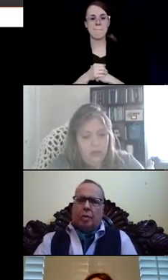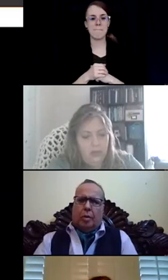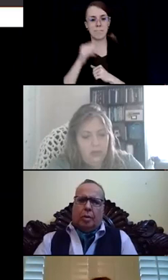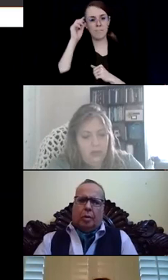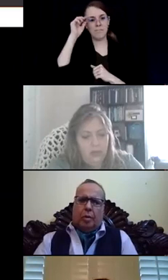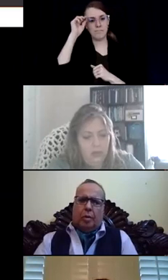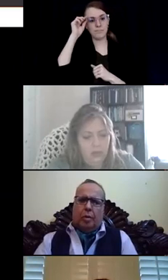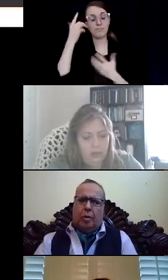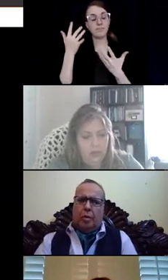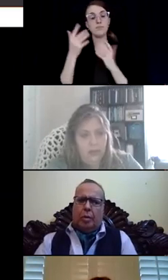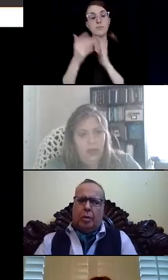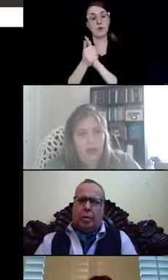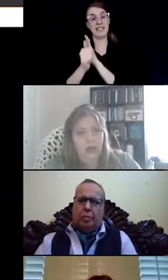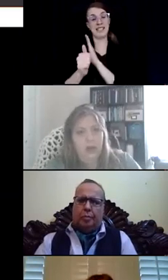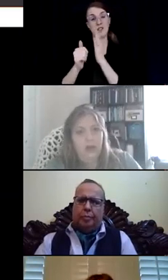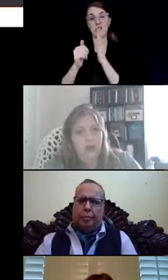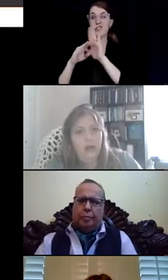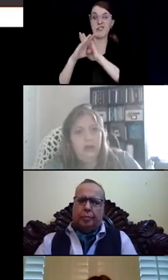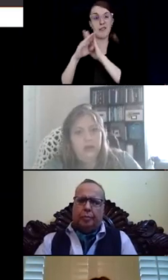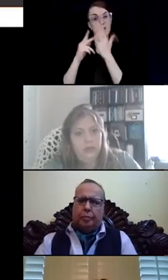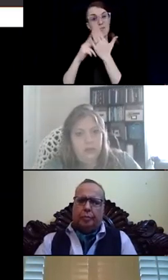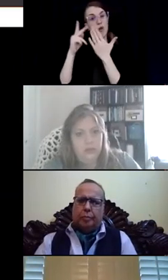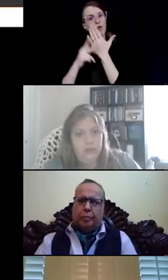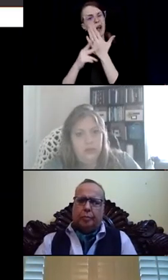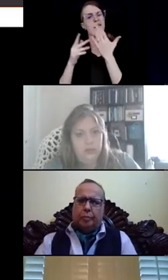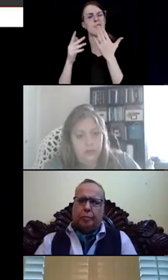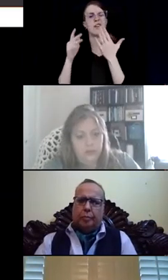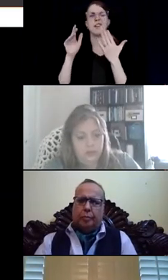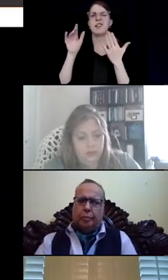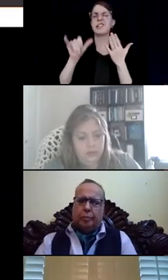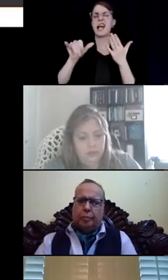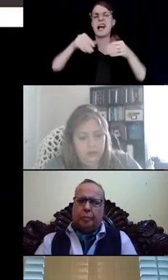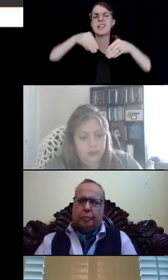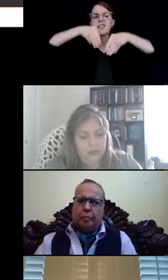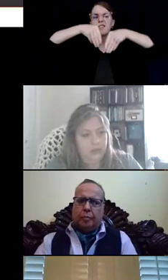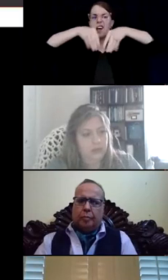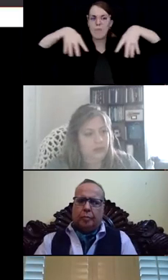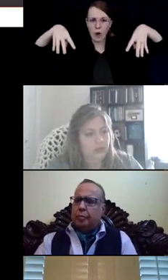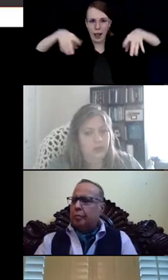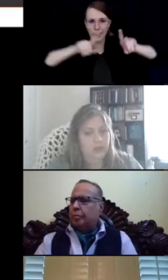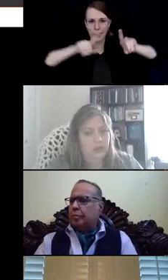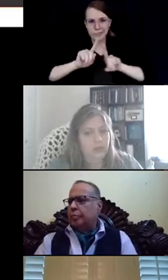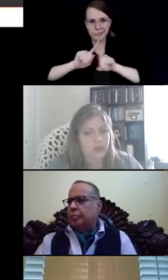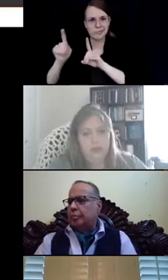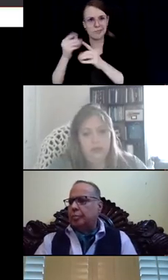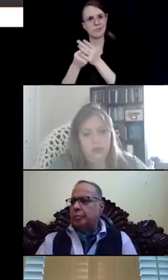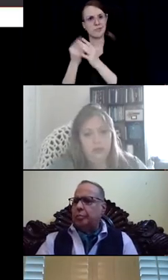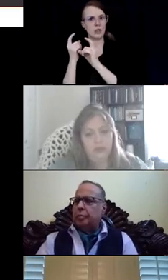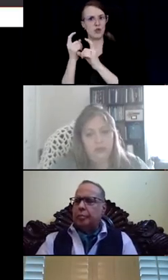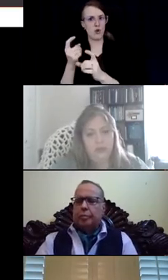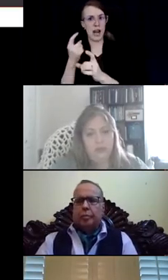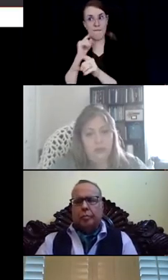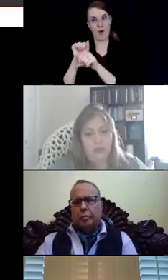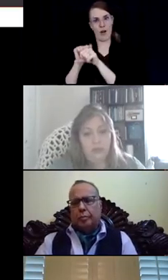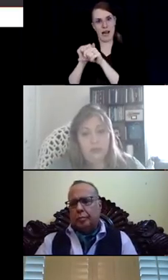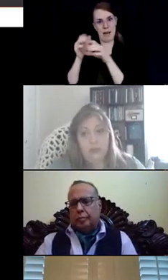So the Skills Development Program, as I said, is kind of our flagship umbrella grant for employers in the state of Texas. It's